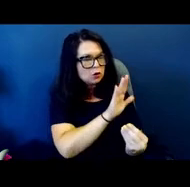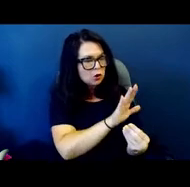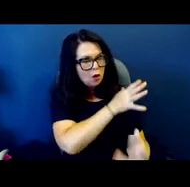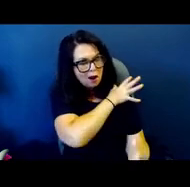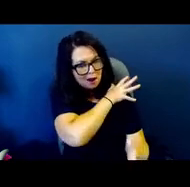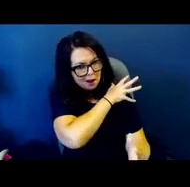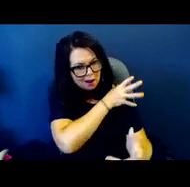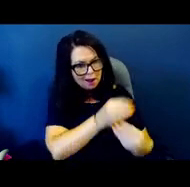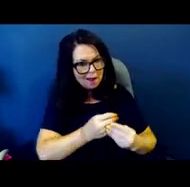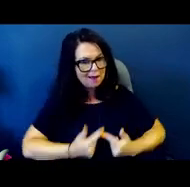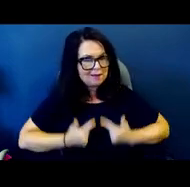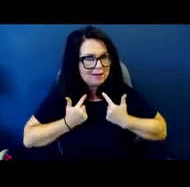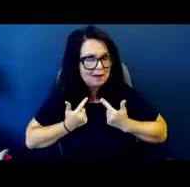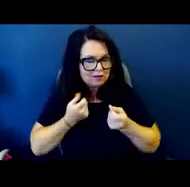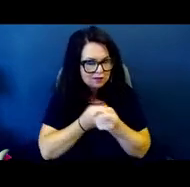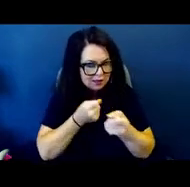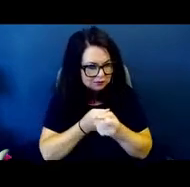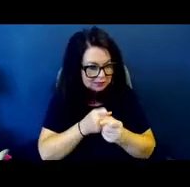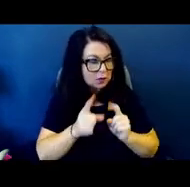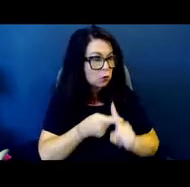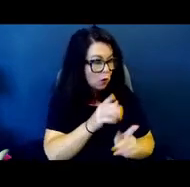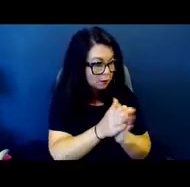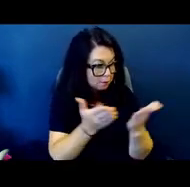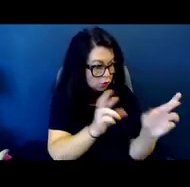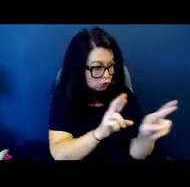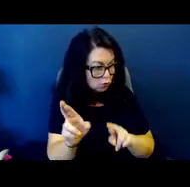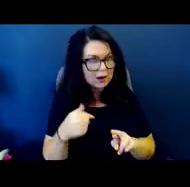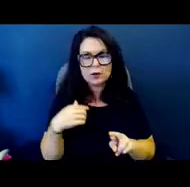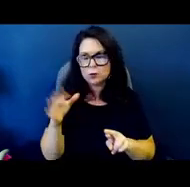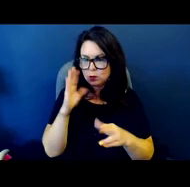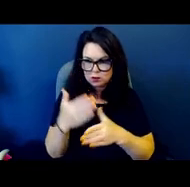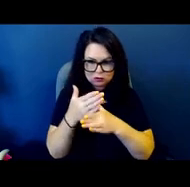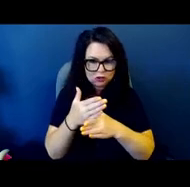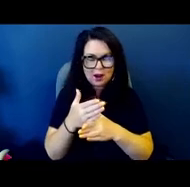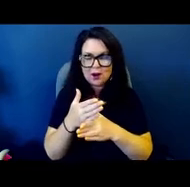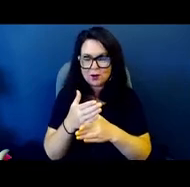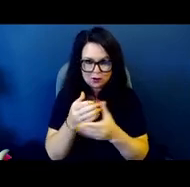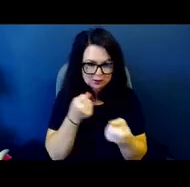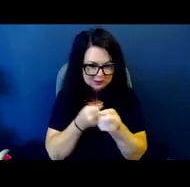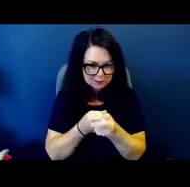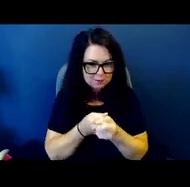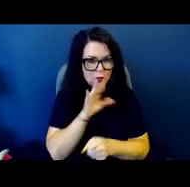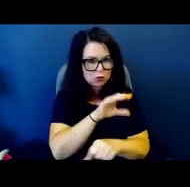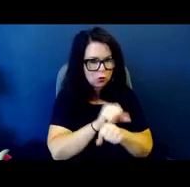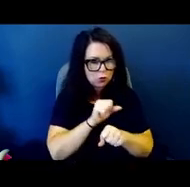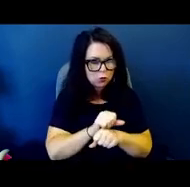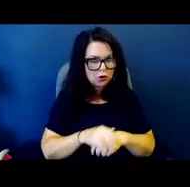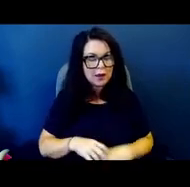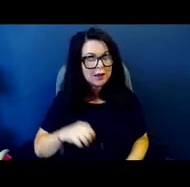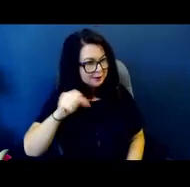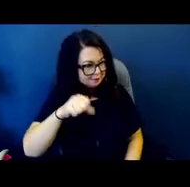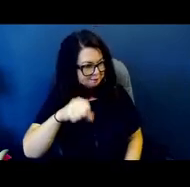out, we will share and support your work through that experience too, okay? Yeah, I tell